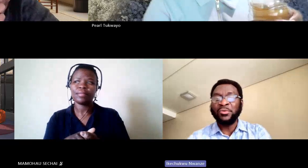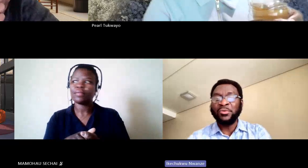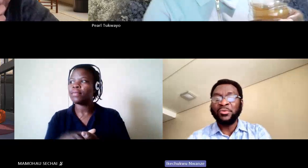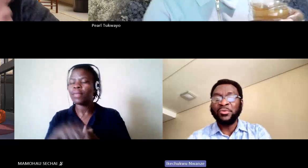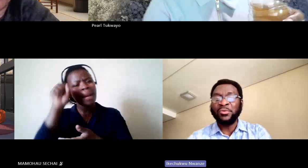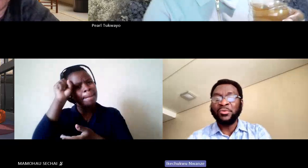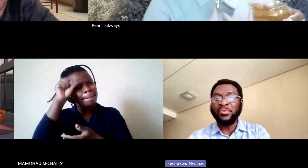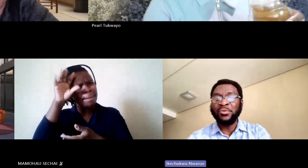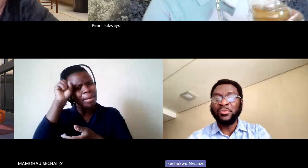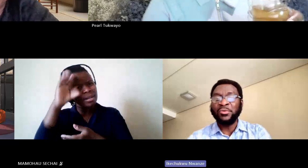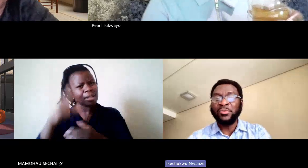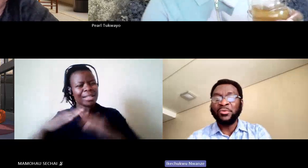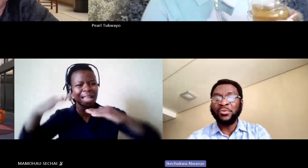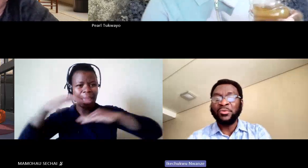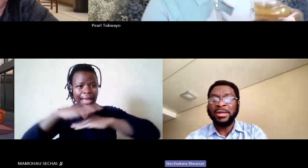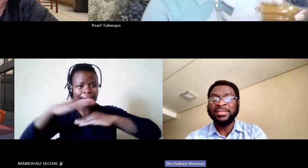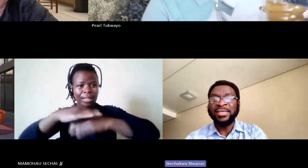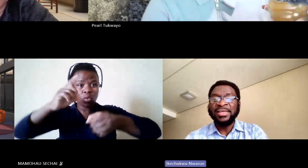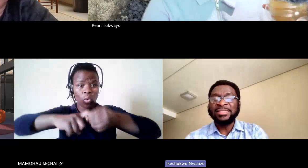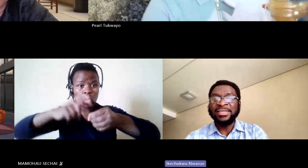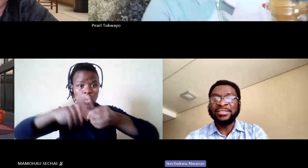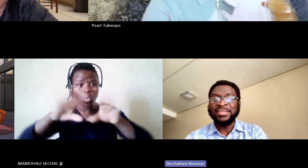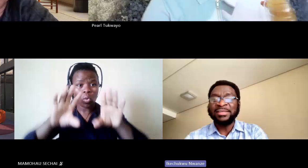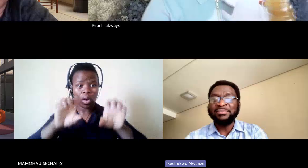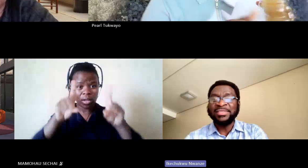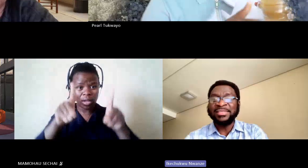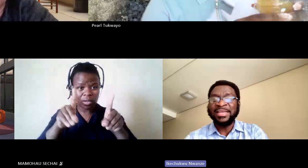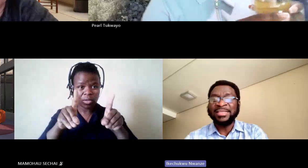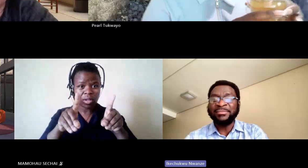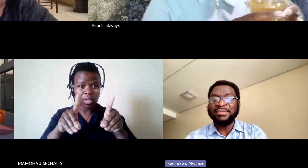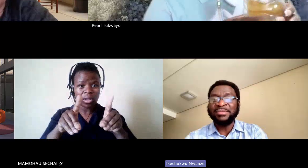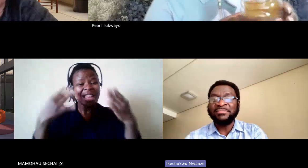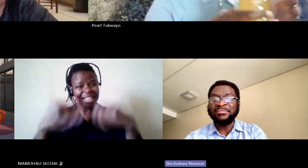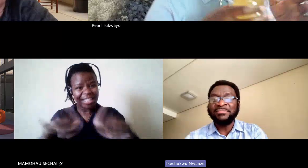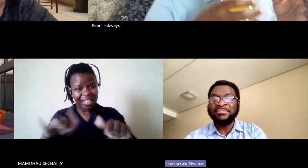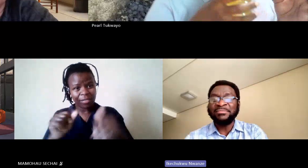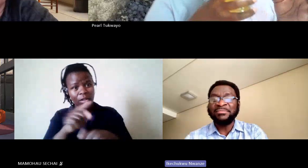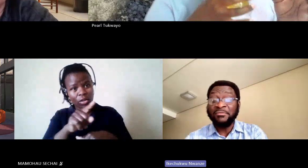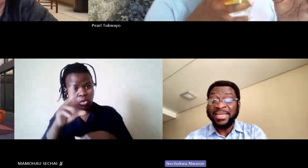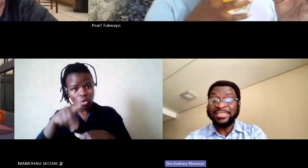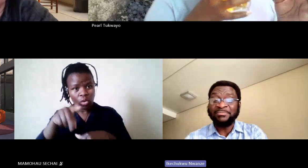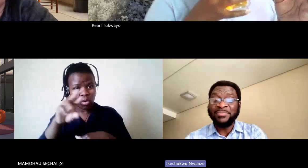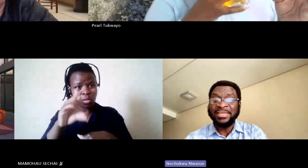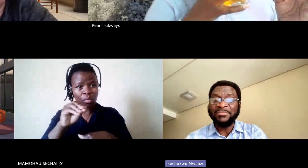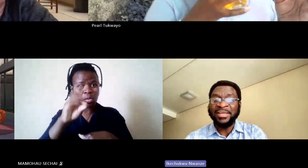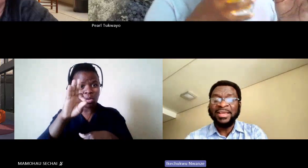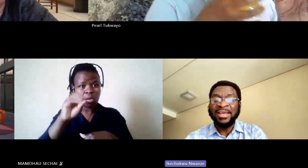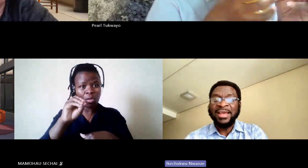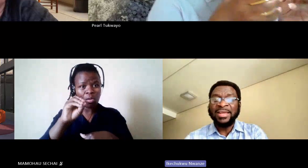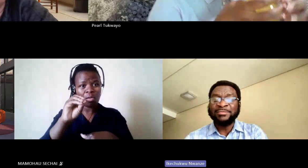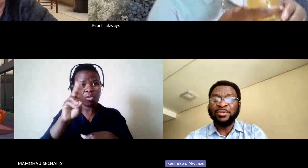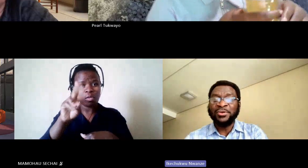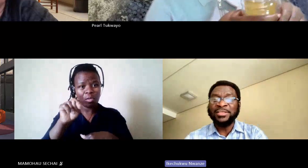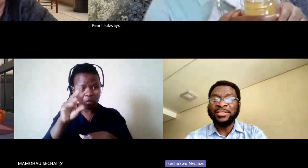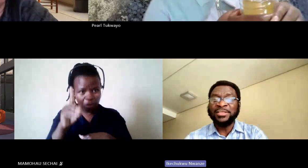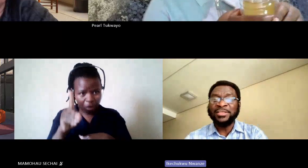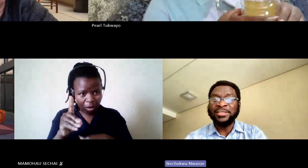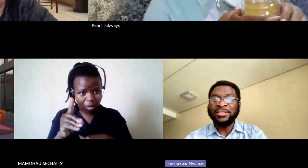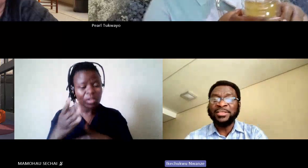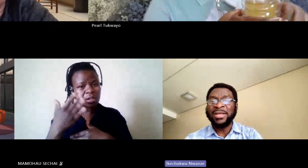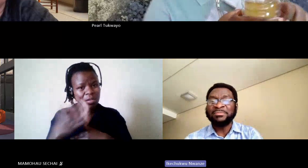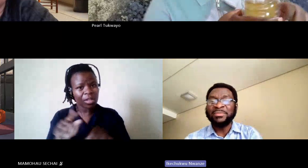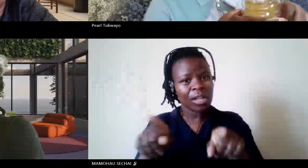to quality education for children with severe to profound intellectual disabilities, examining barriers amid the COVID-19 pandemic, and